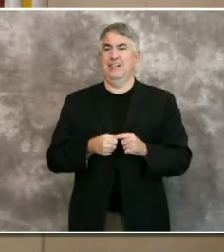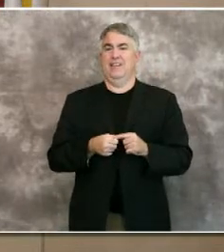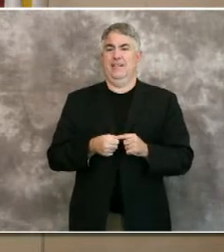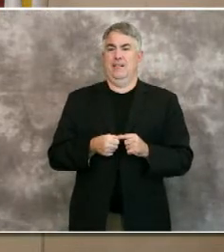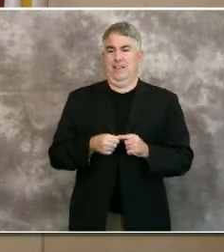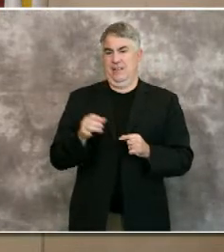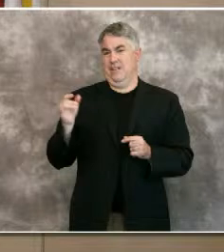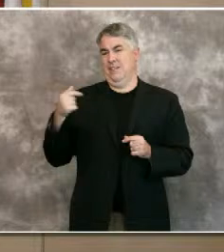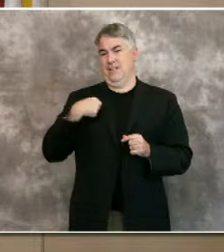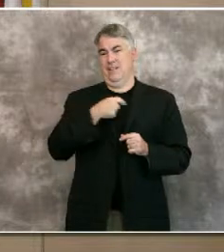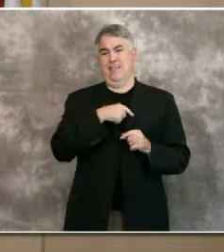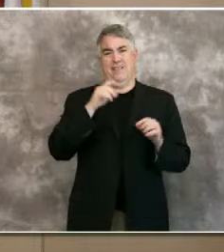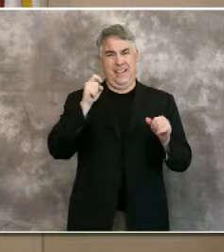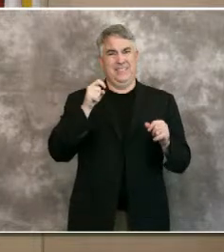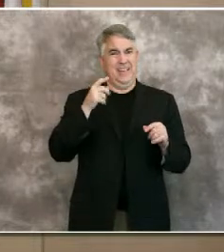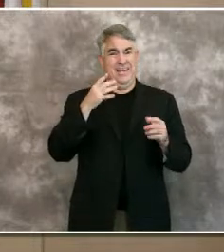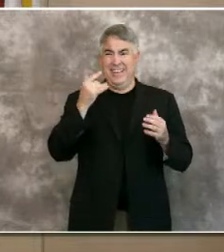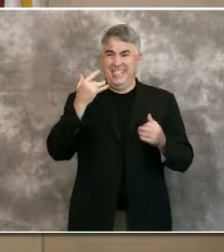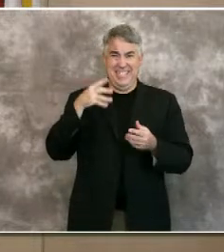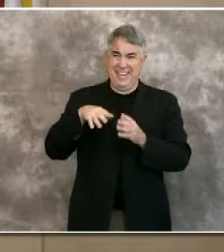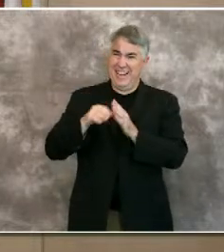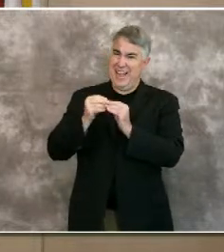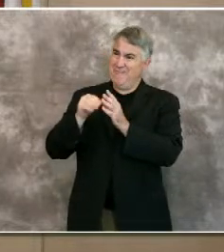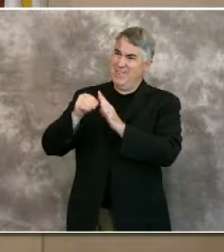help reduce the spread of this virus.